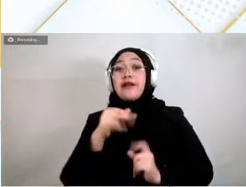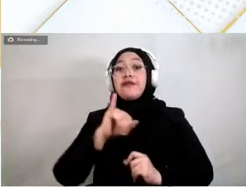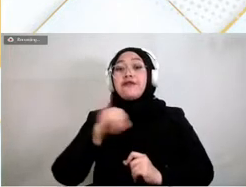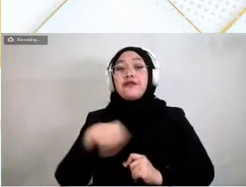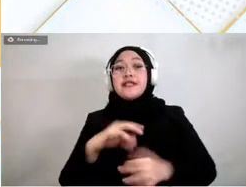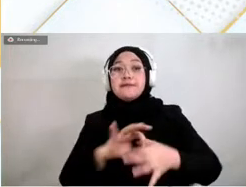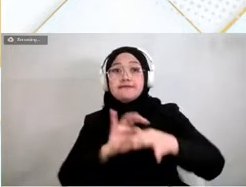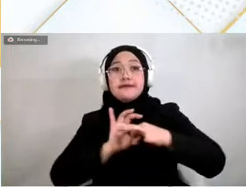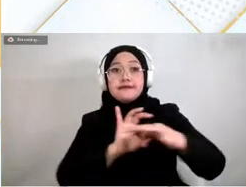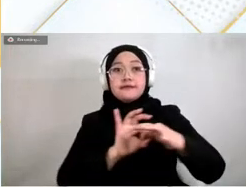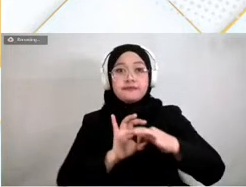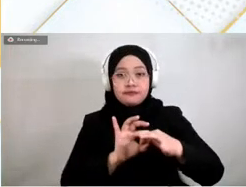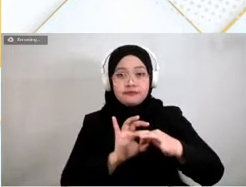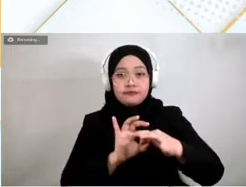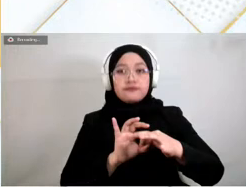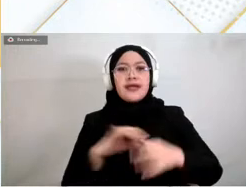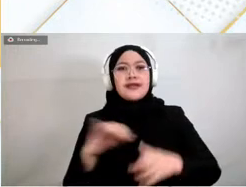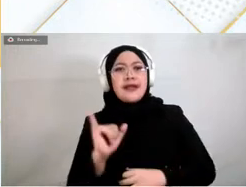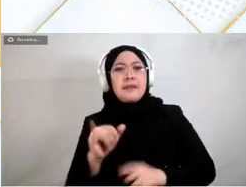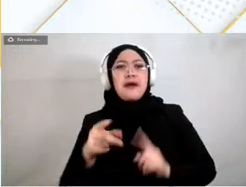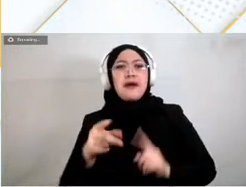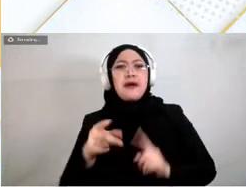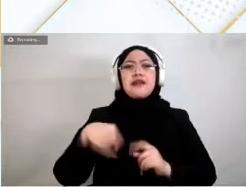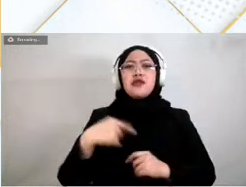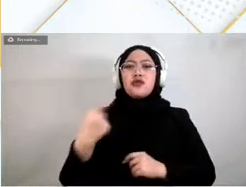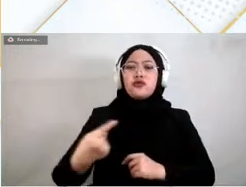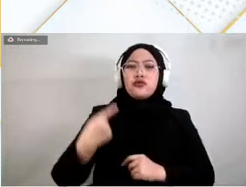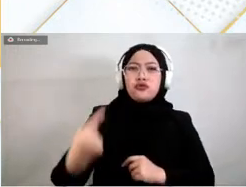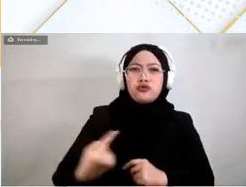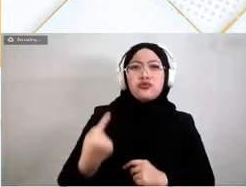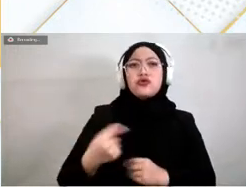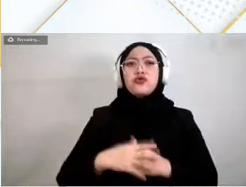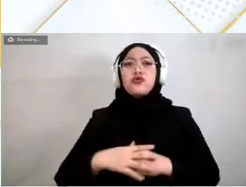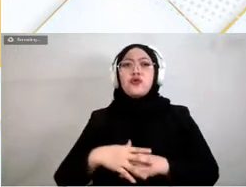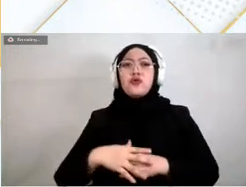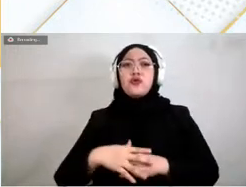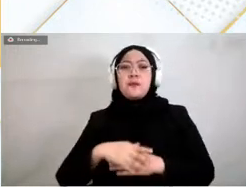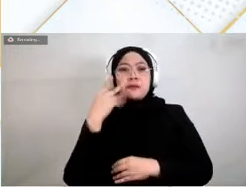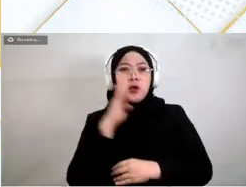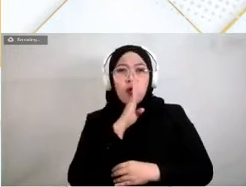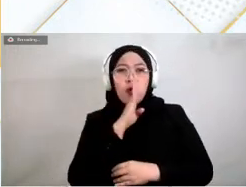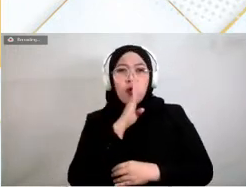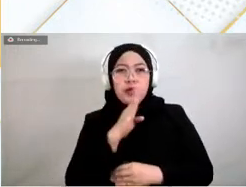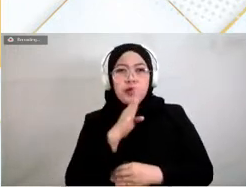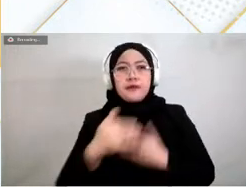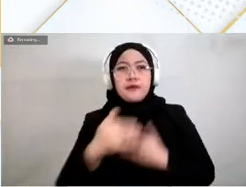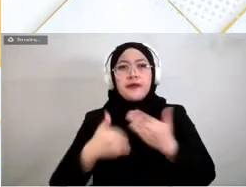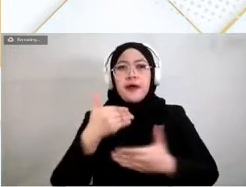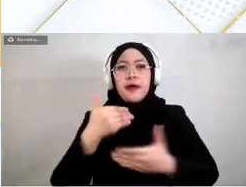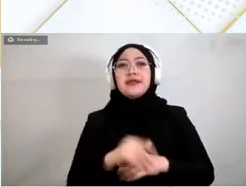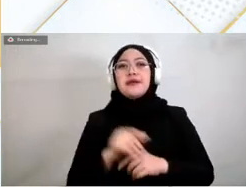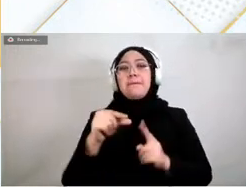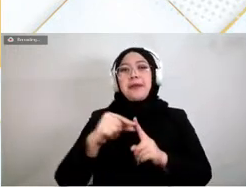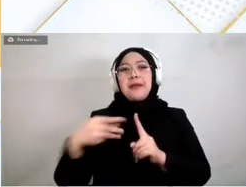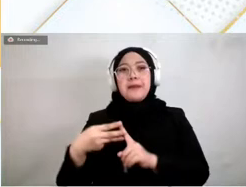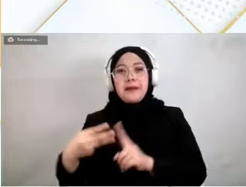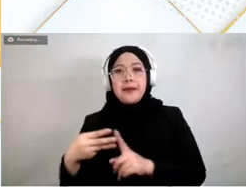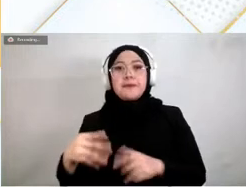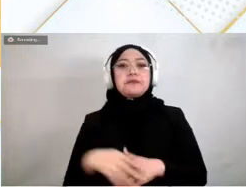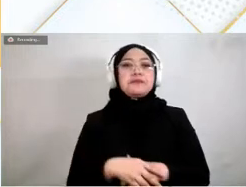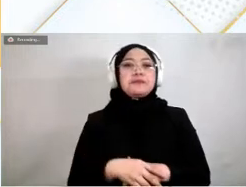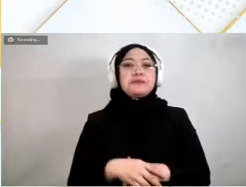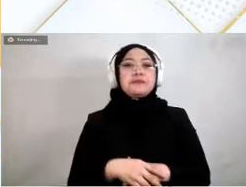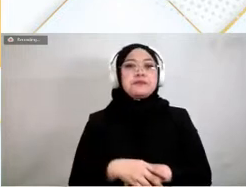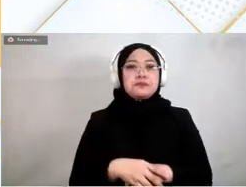Fiji to consistently contributes to the peacekeeping mission by the United Nations. This should